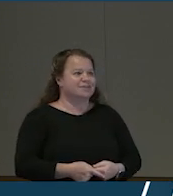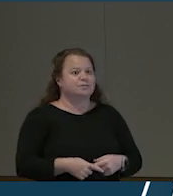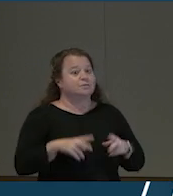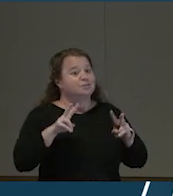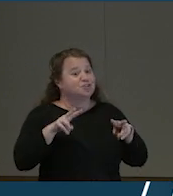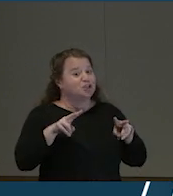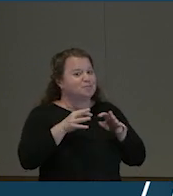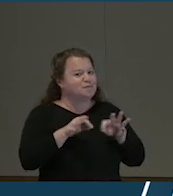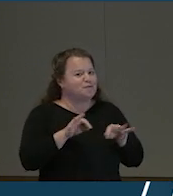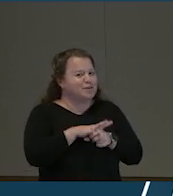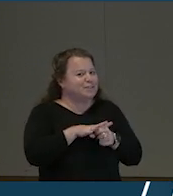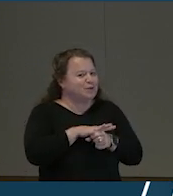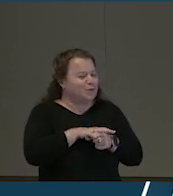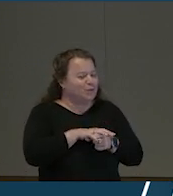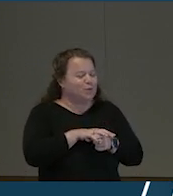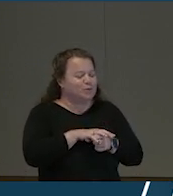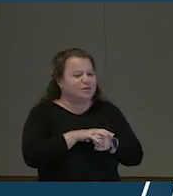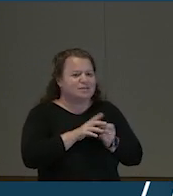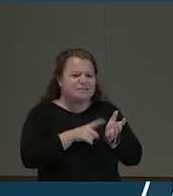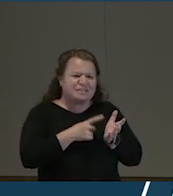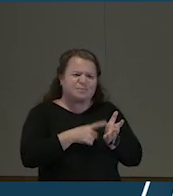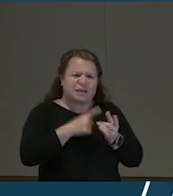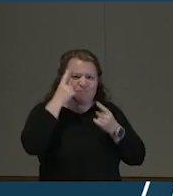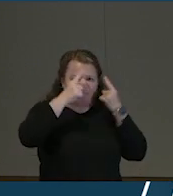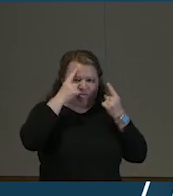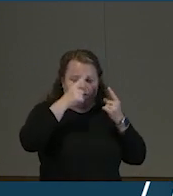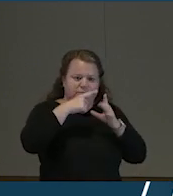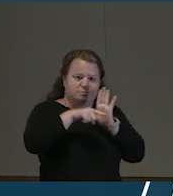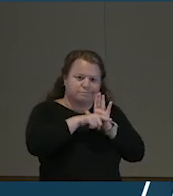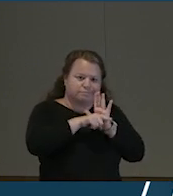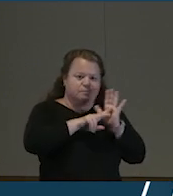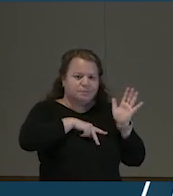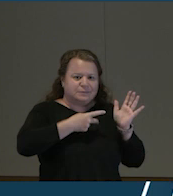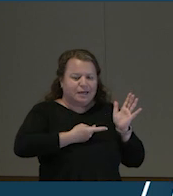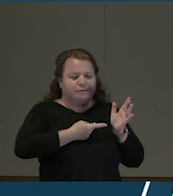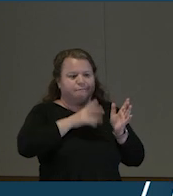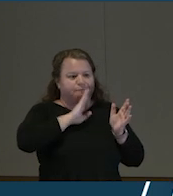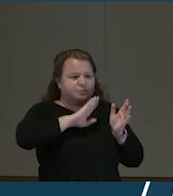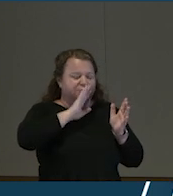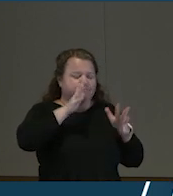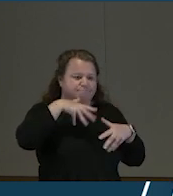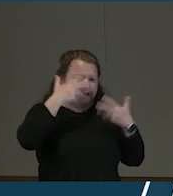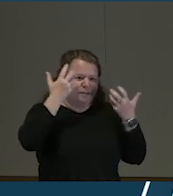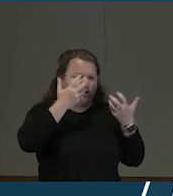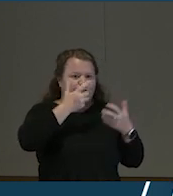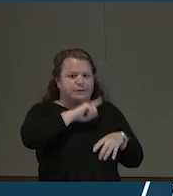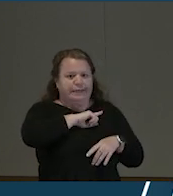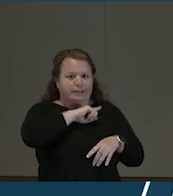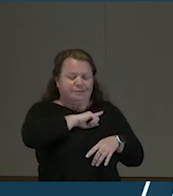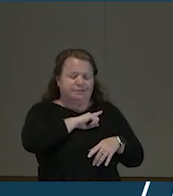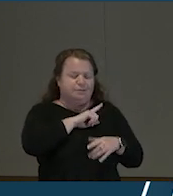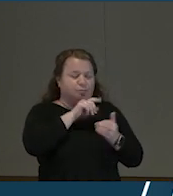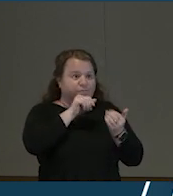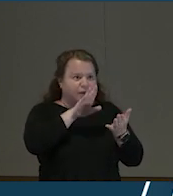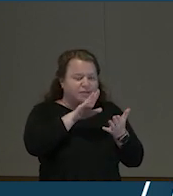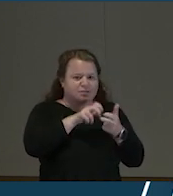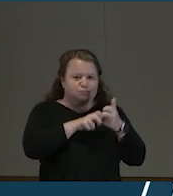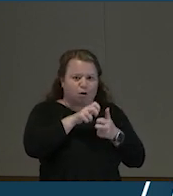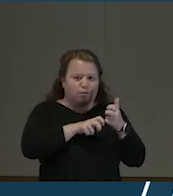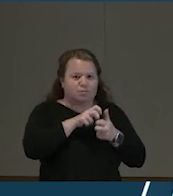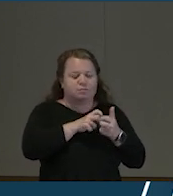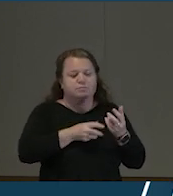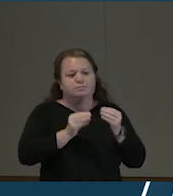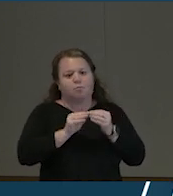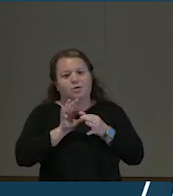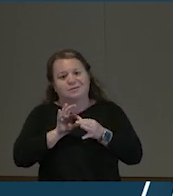zone. We all sometimes have upsetting thoughts. We have moments of frustration. We have anger. We have guilt when we're facing problems, and even more when